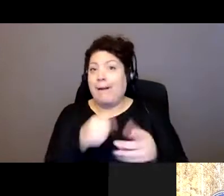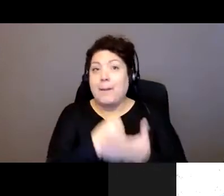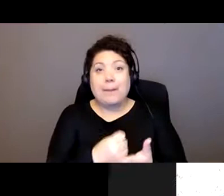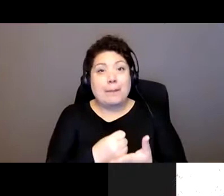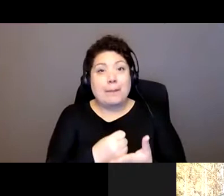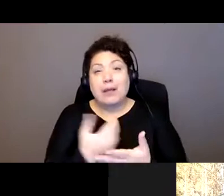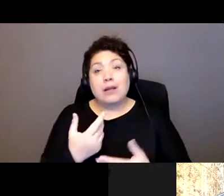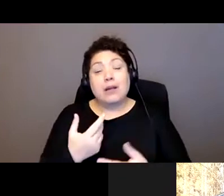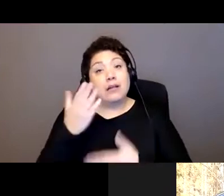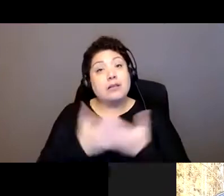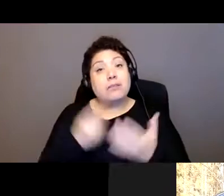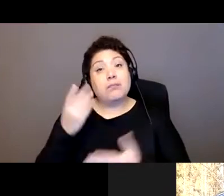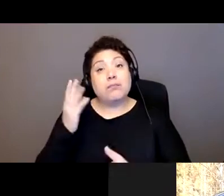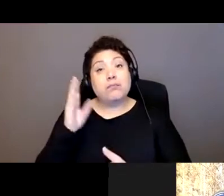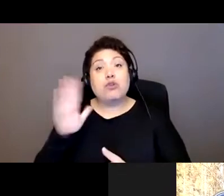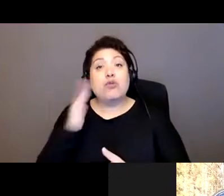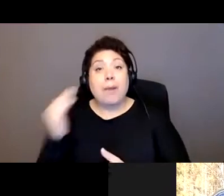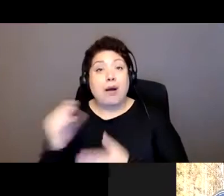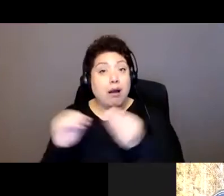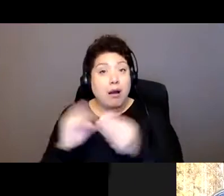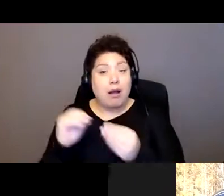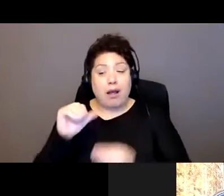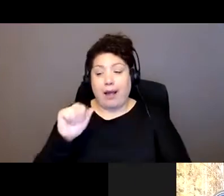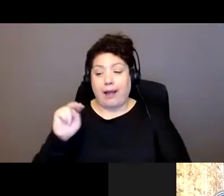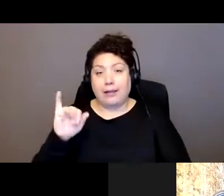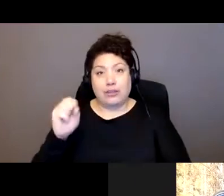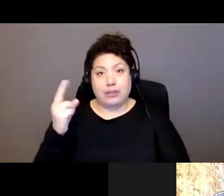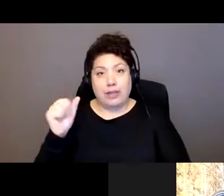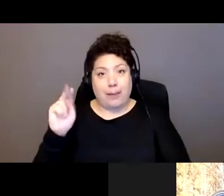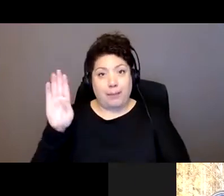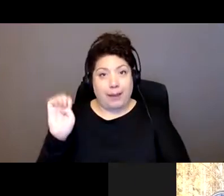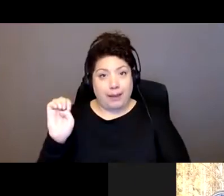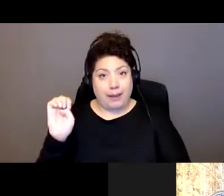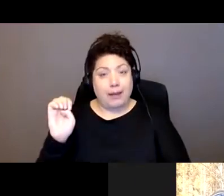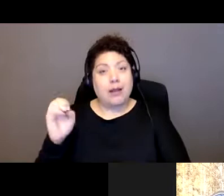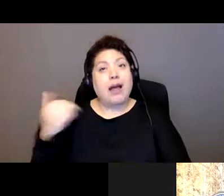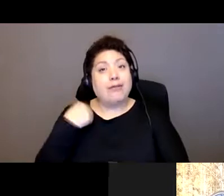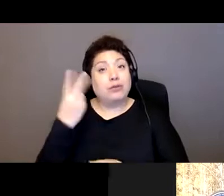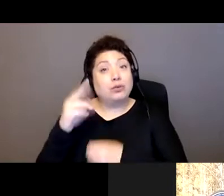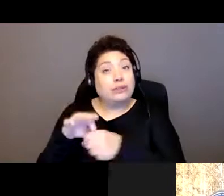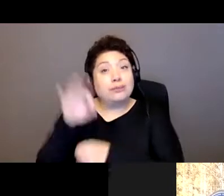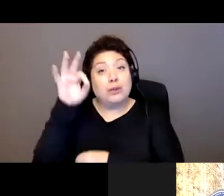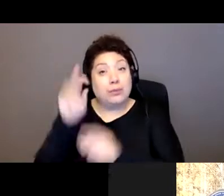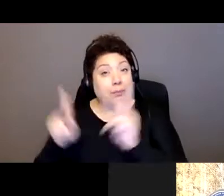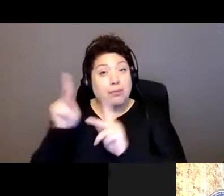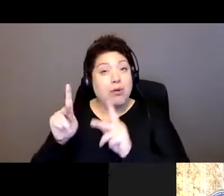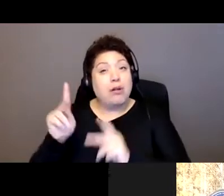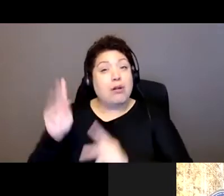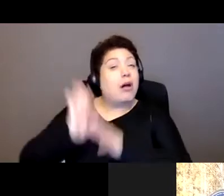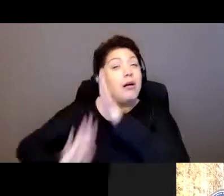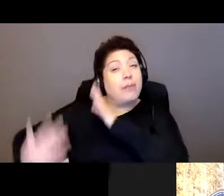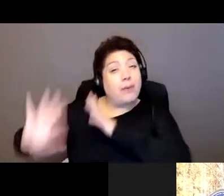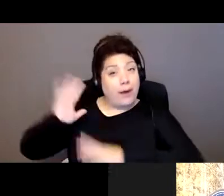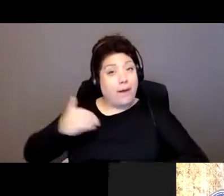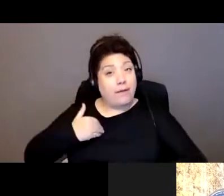that Anishinaabe people were two-spirit people a long time ago, lots of them lived together with straight people. And the